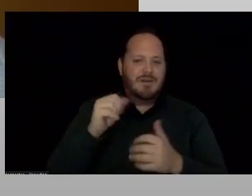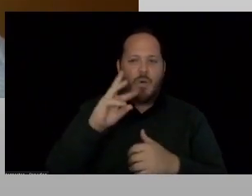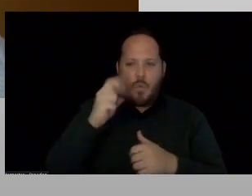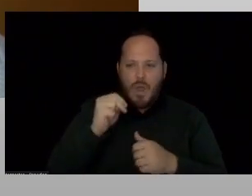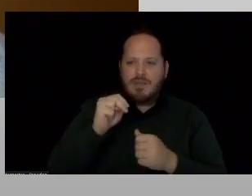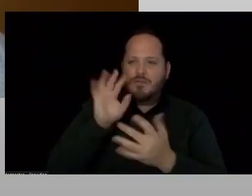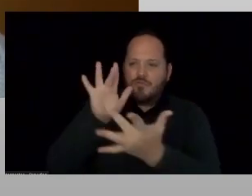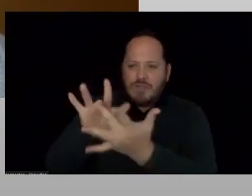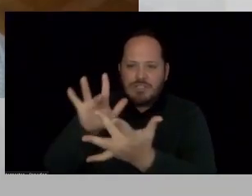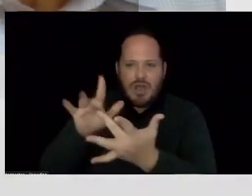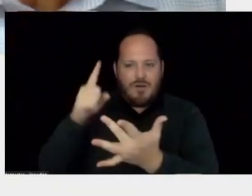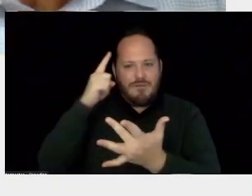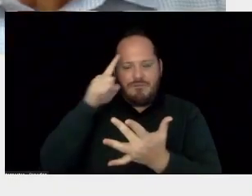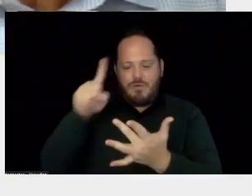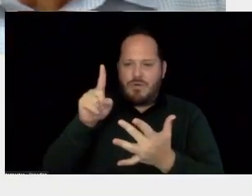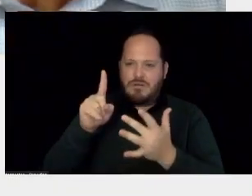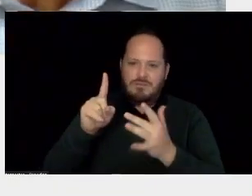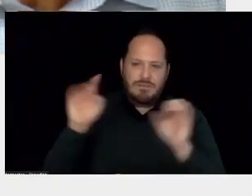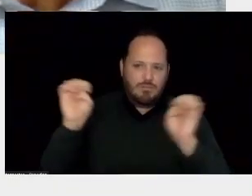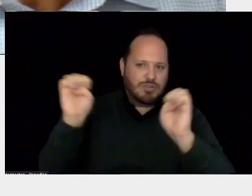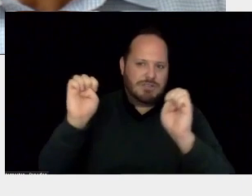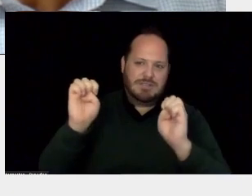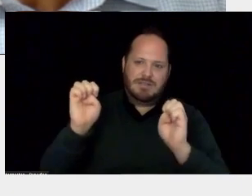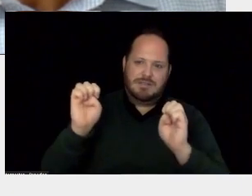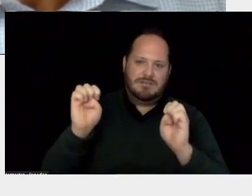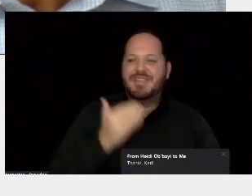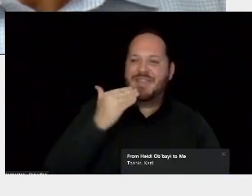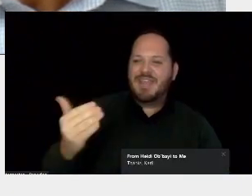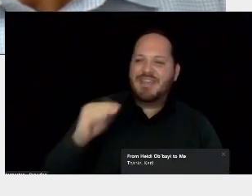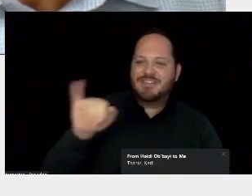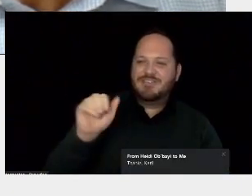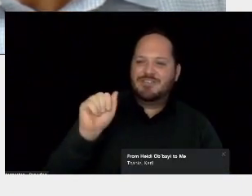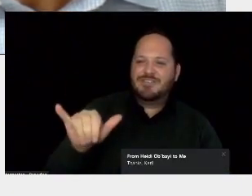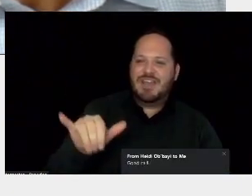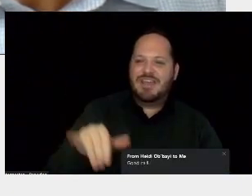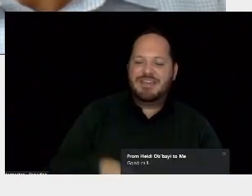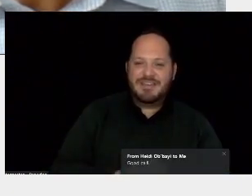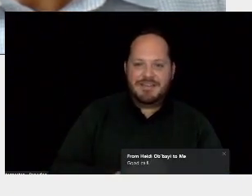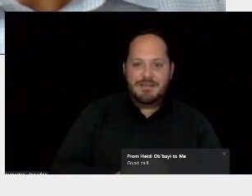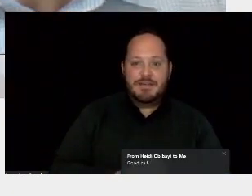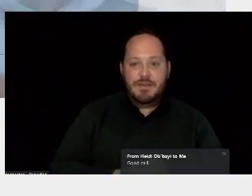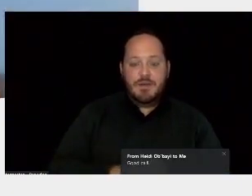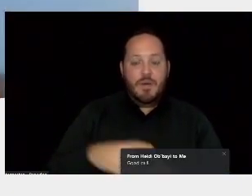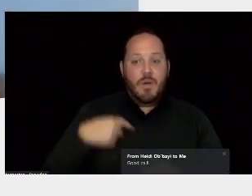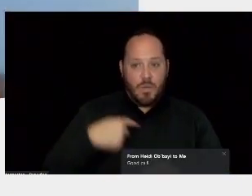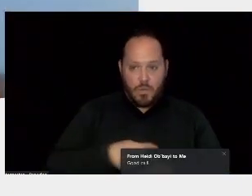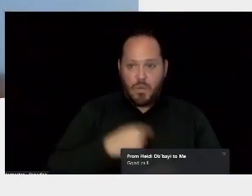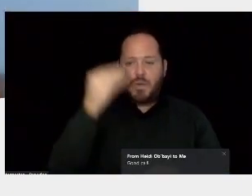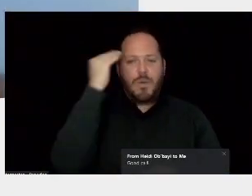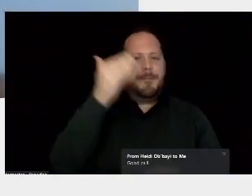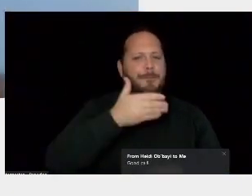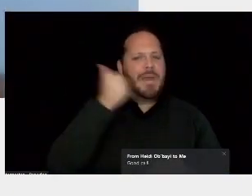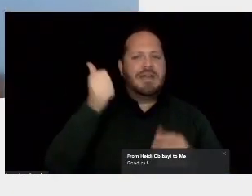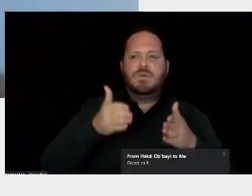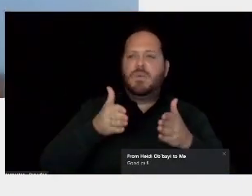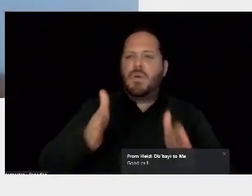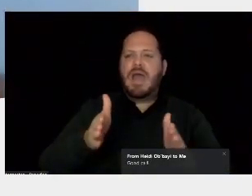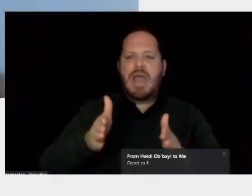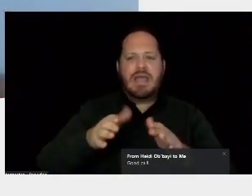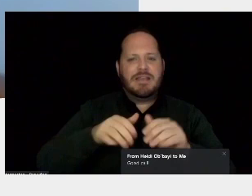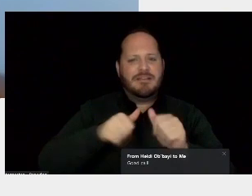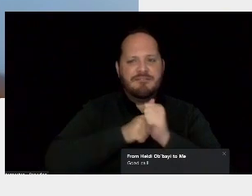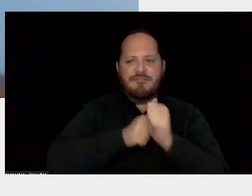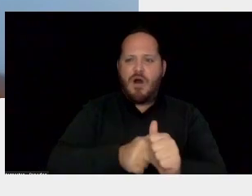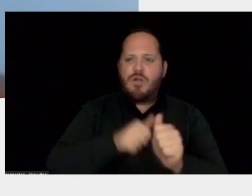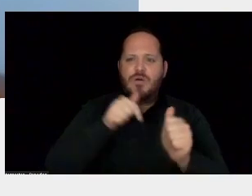attention. Leslie, back to you. Thanks, Jay. We know that the best way to implement some of this guidance is in a